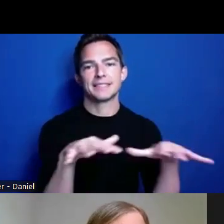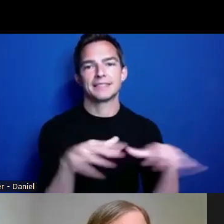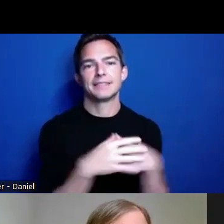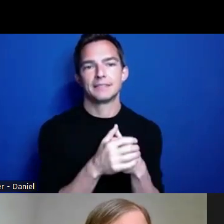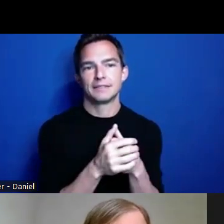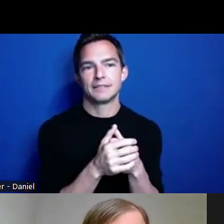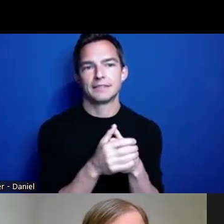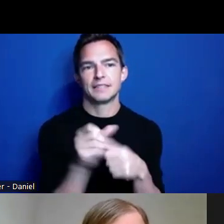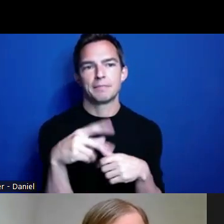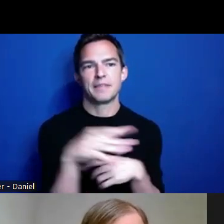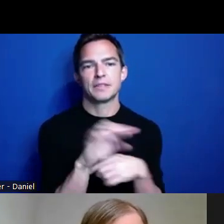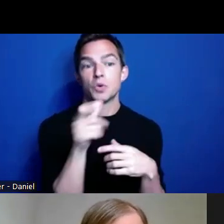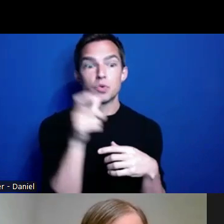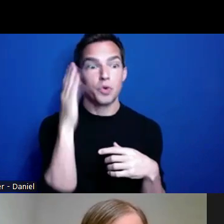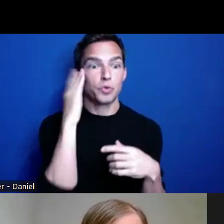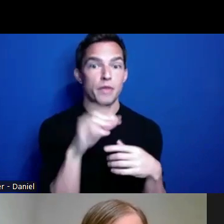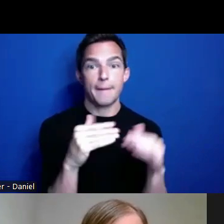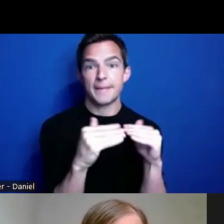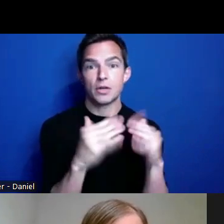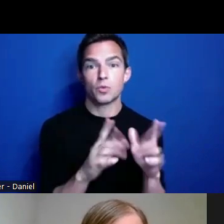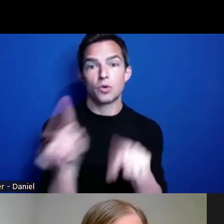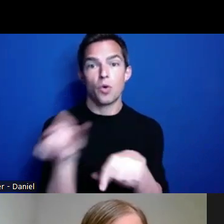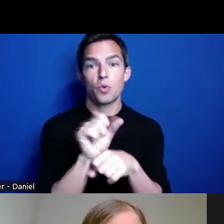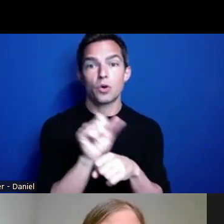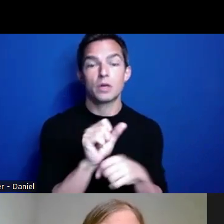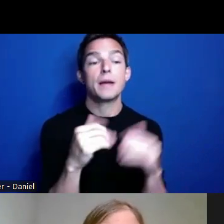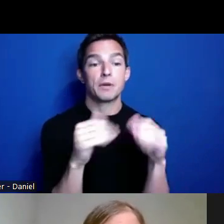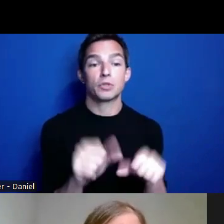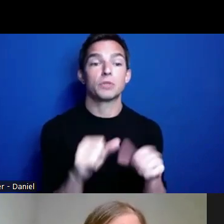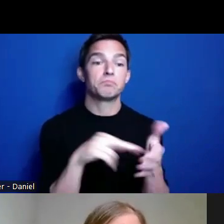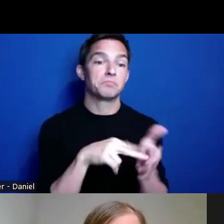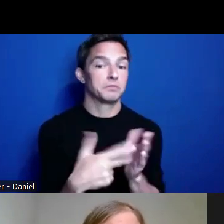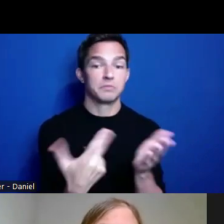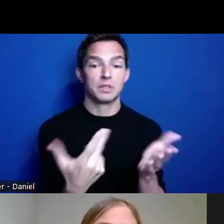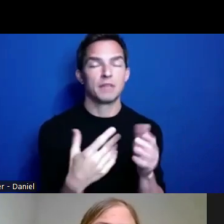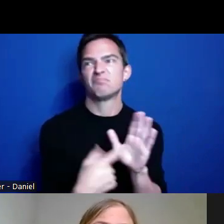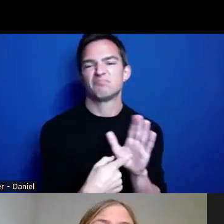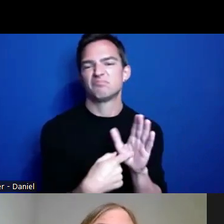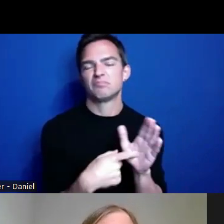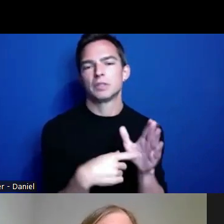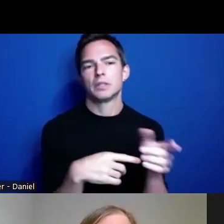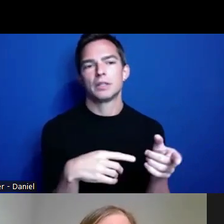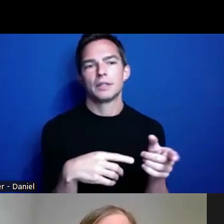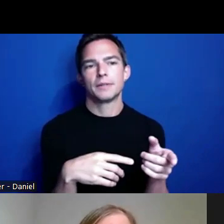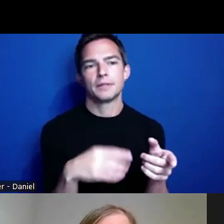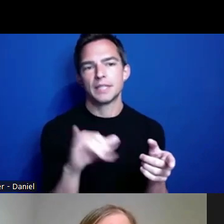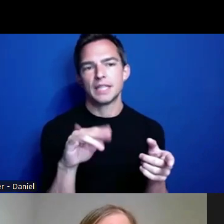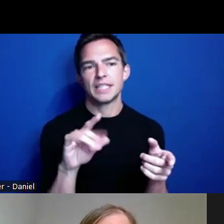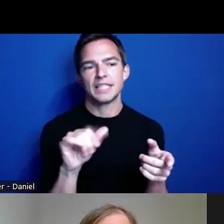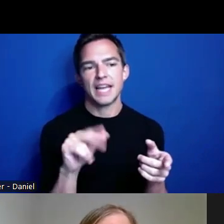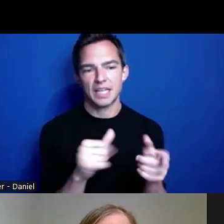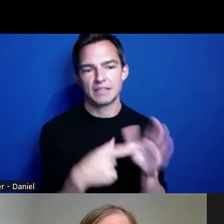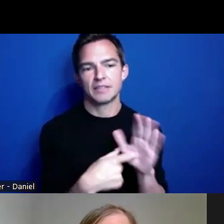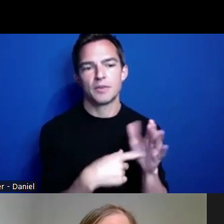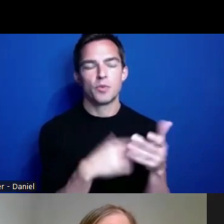who knows where that peer is going to go work. So a peer can end up working, like, let me just use Indiana as an example. In the state of Indiana, we have peer